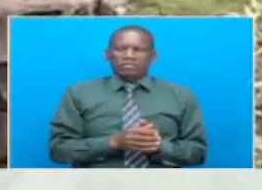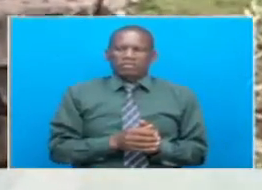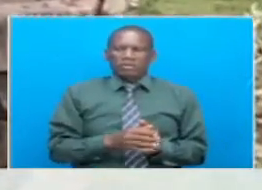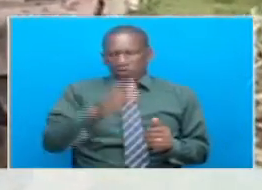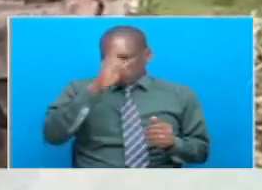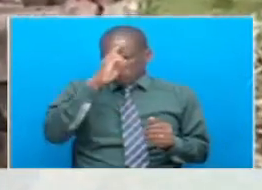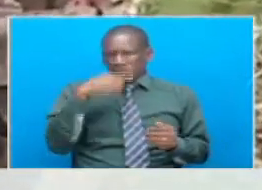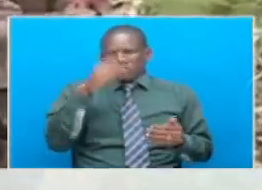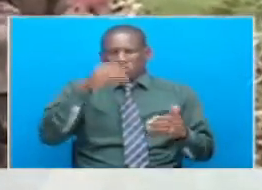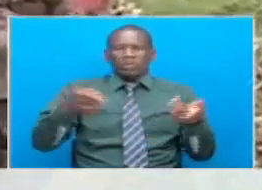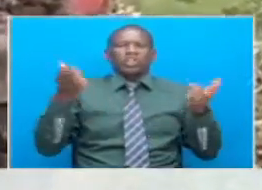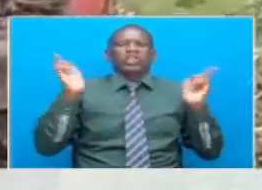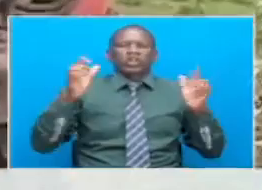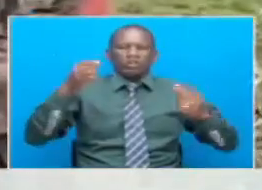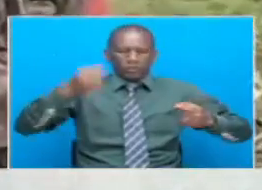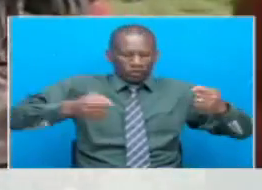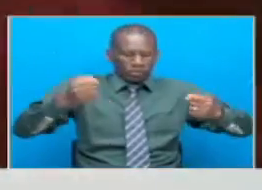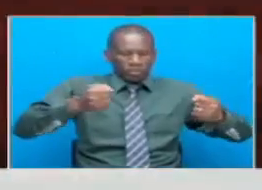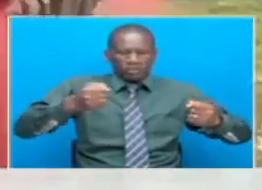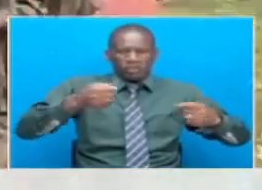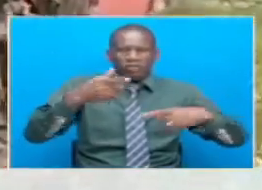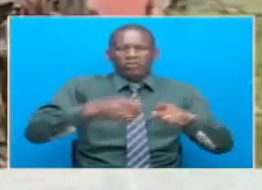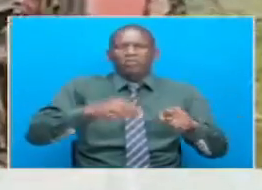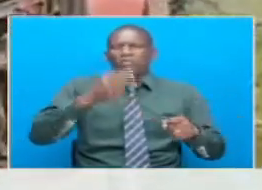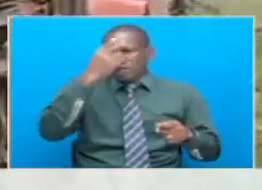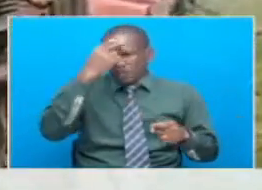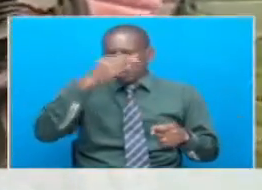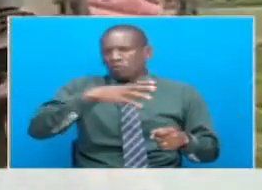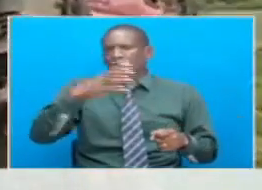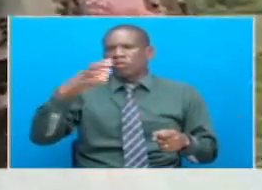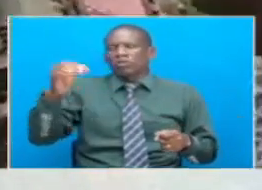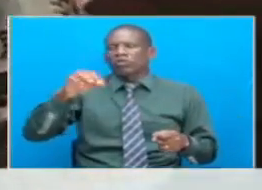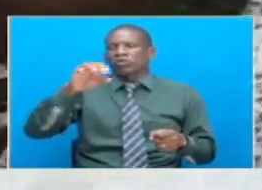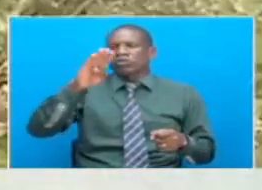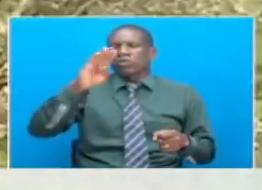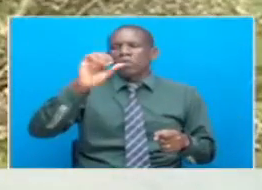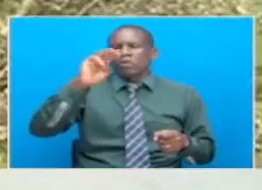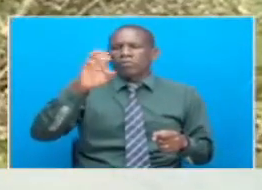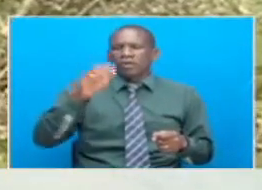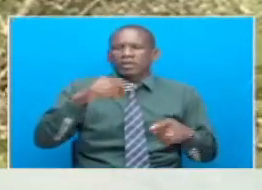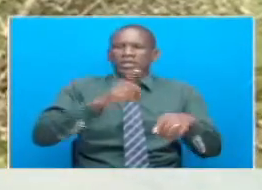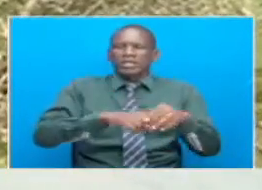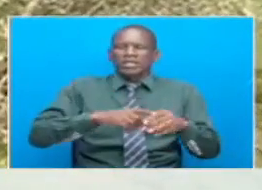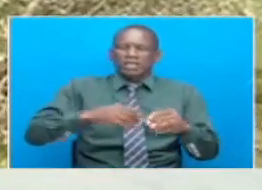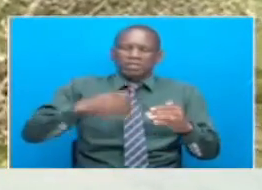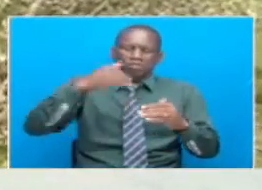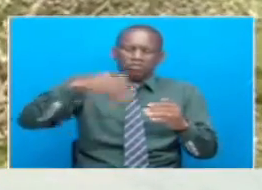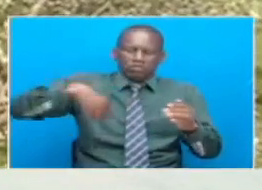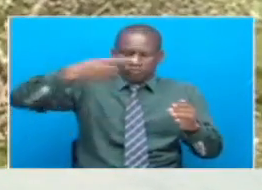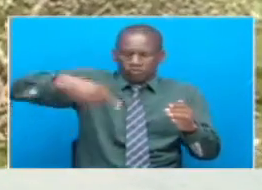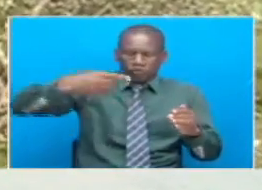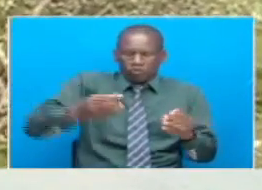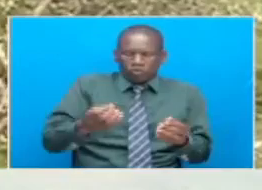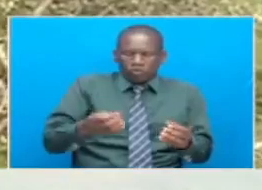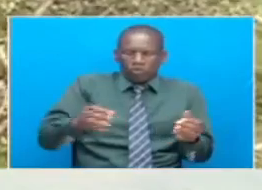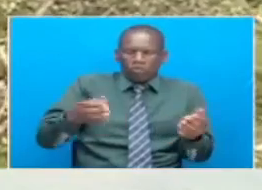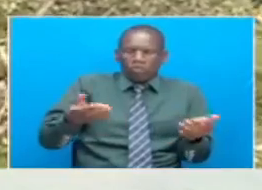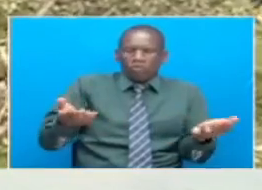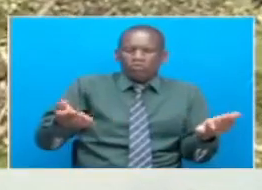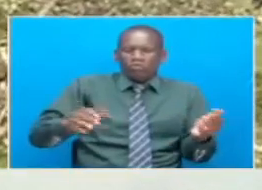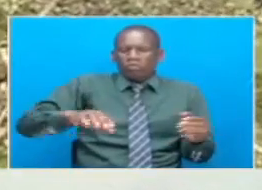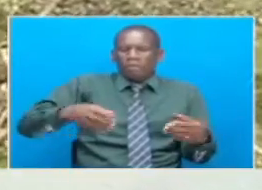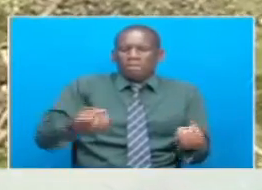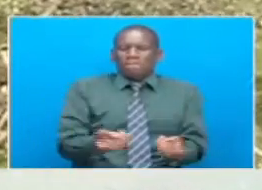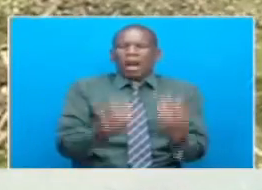Police say the trailer was driving from Narok towards Bomet when its front right tire burst, losing control and hitting